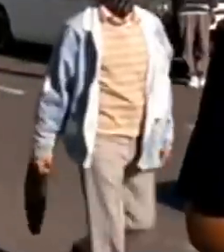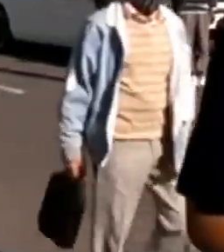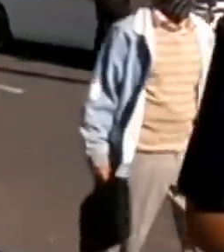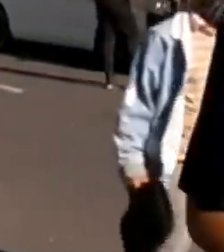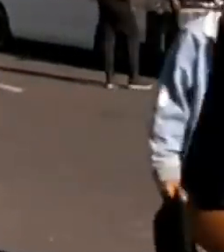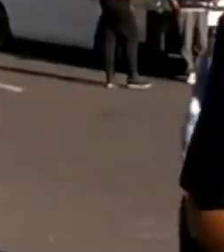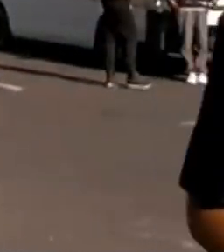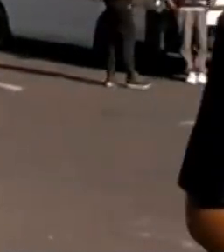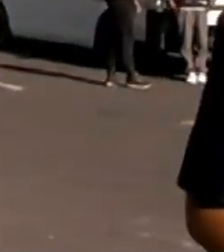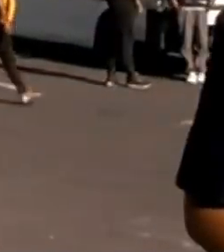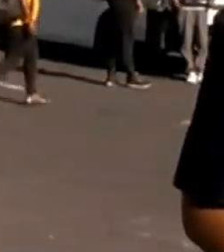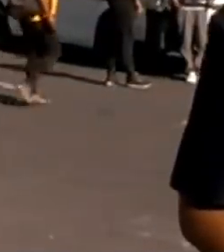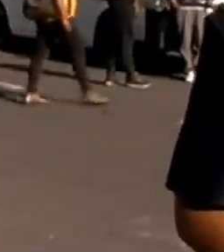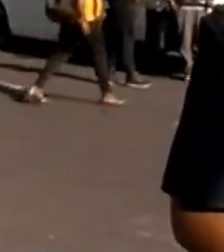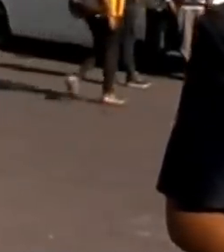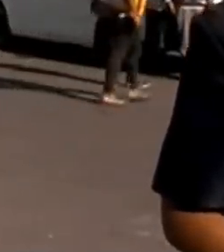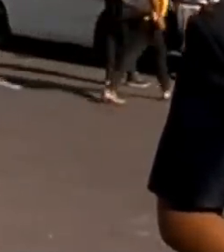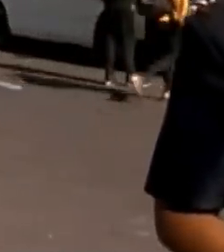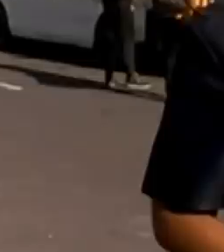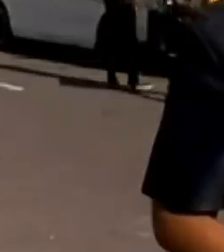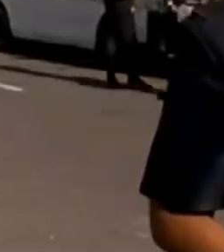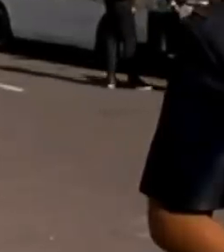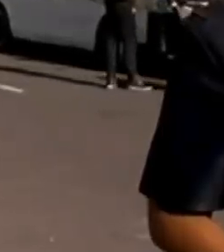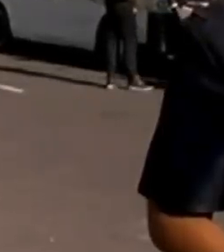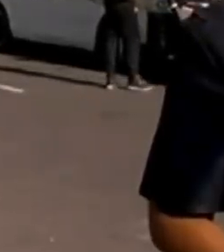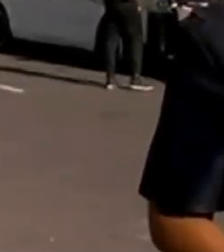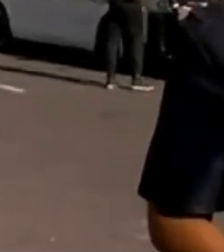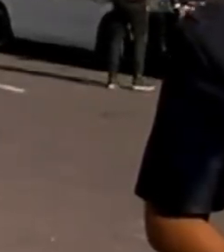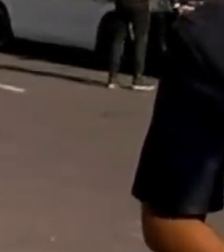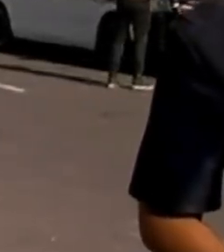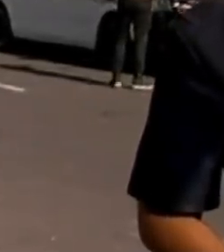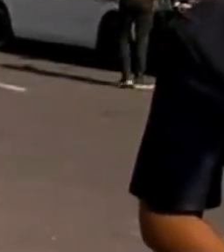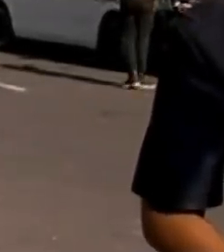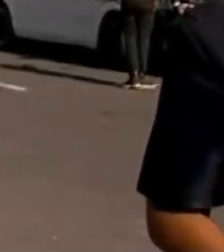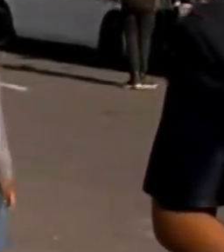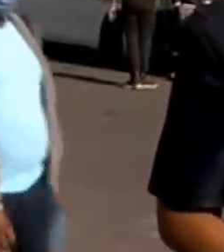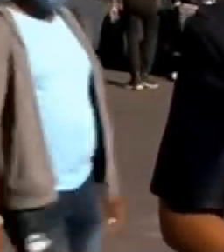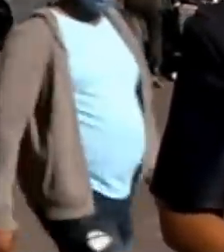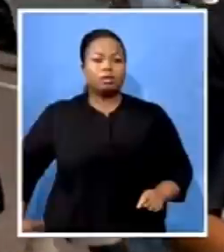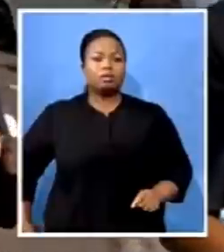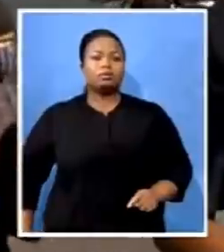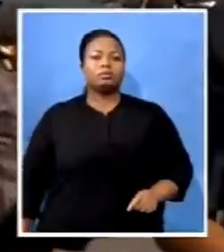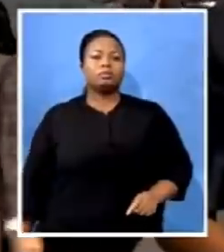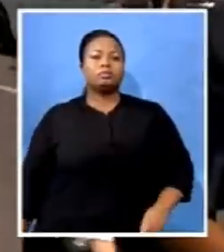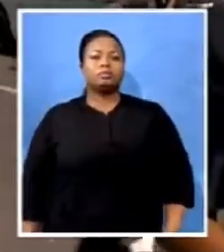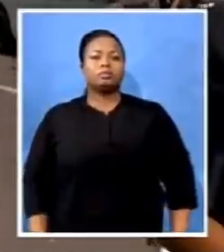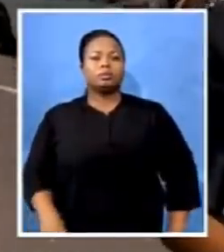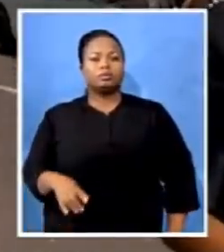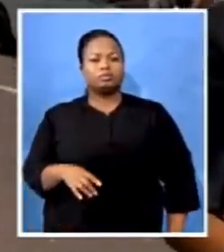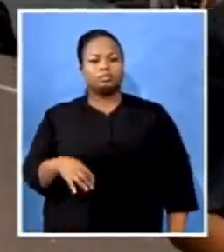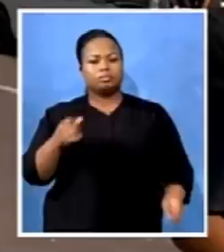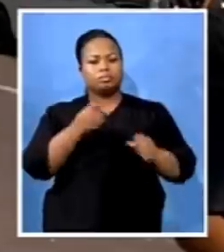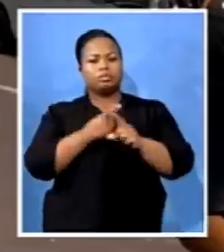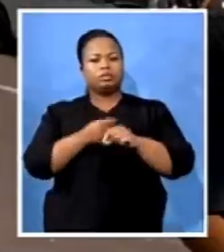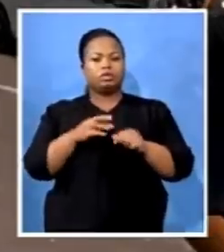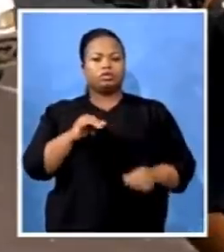Yes, good morning to you. At the moment we are at Cape Town taxi rank here in the city centre, and as we had seen at